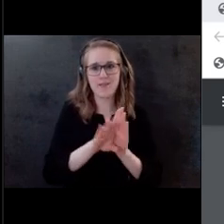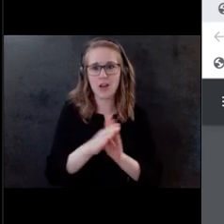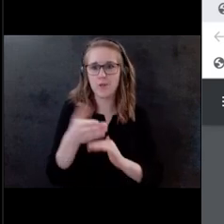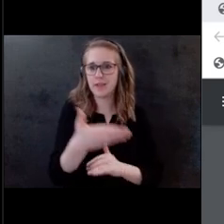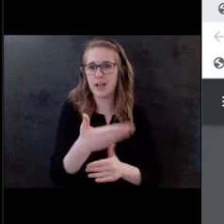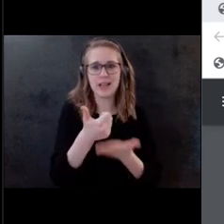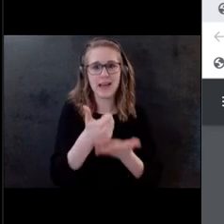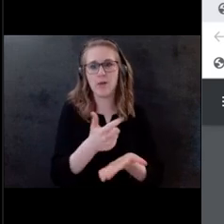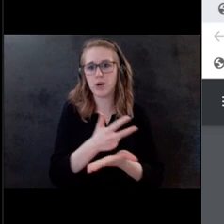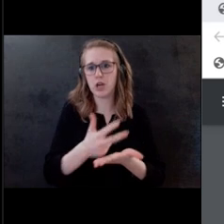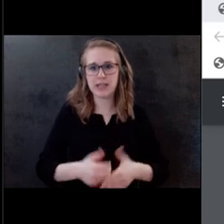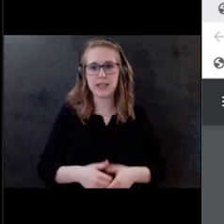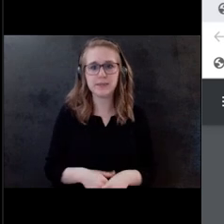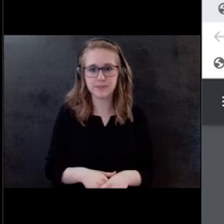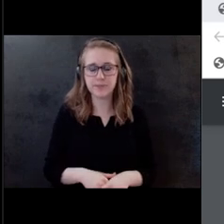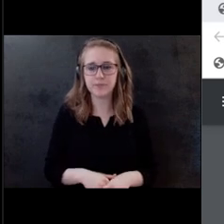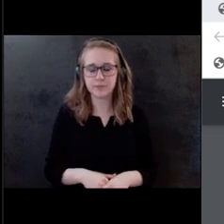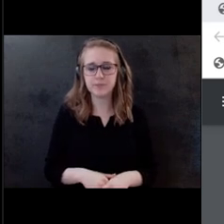parking.